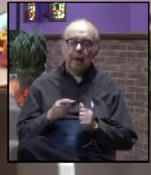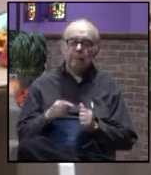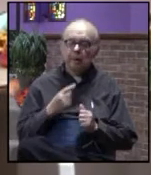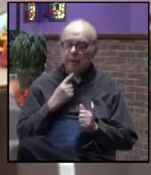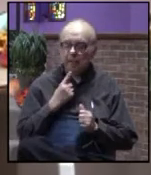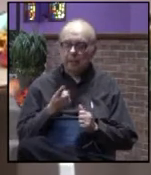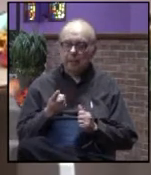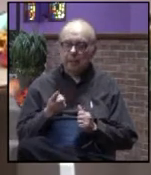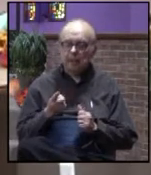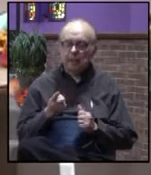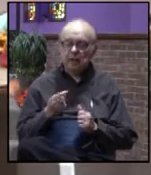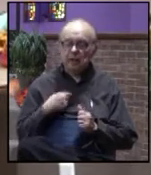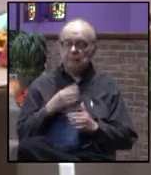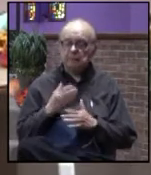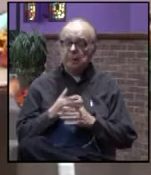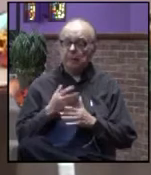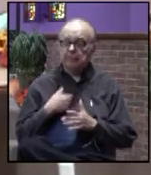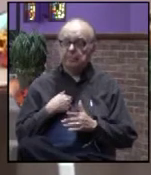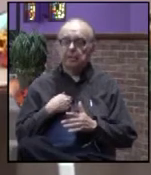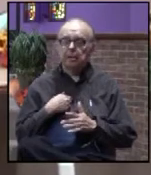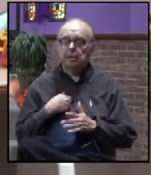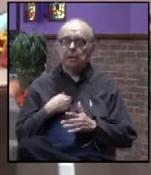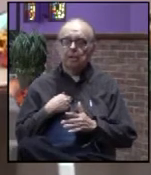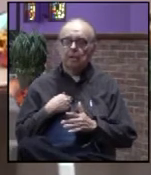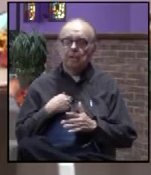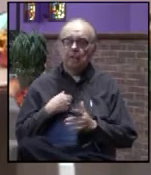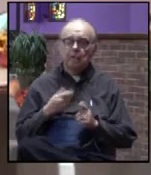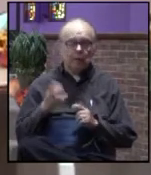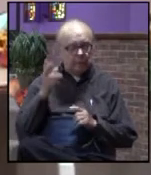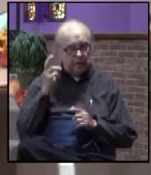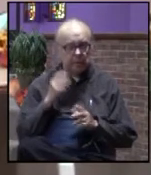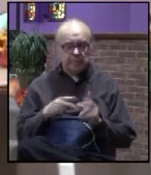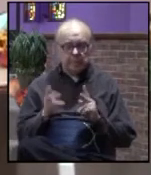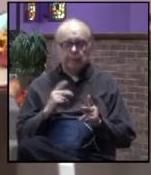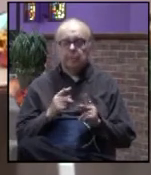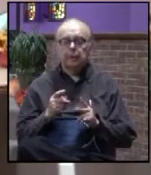it irritates me when I hear these people